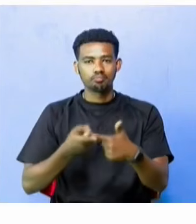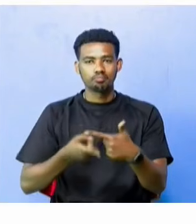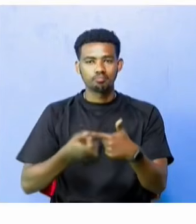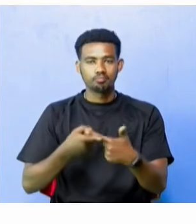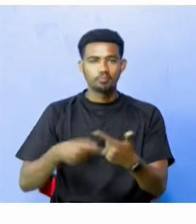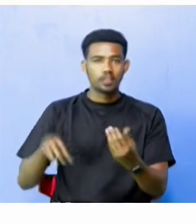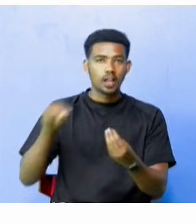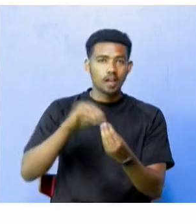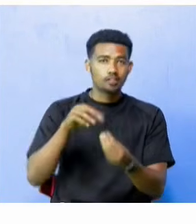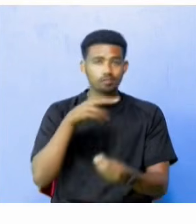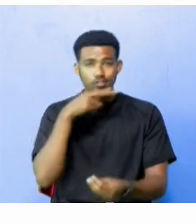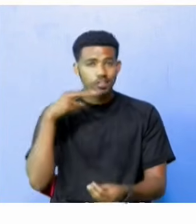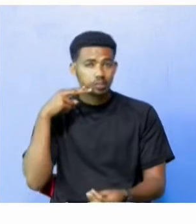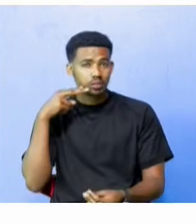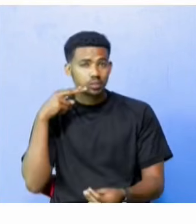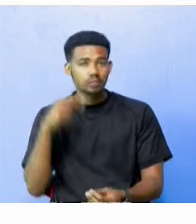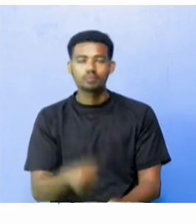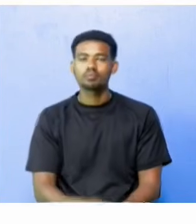adverbs